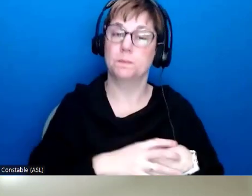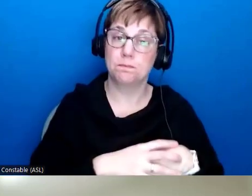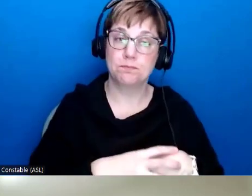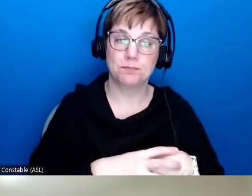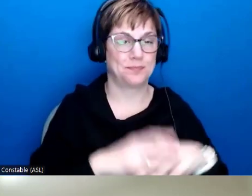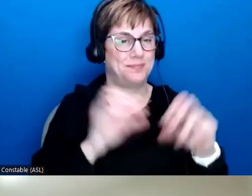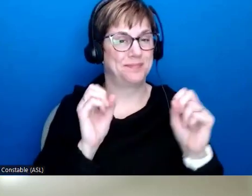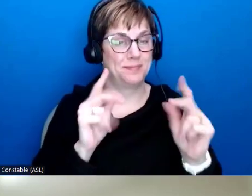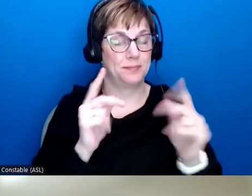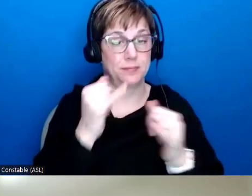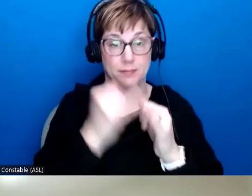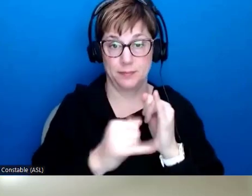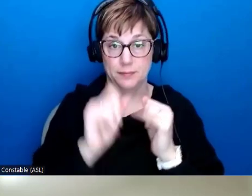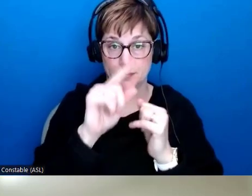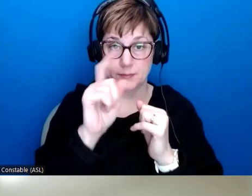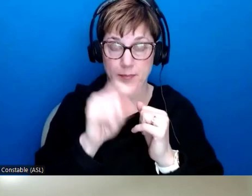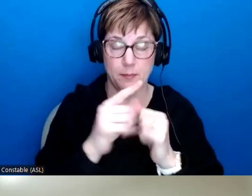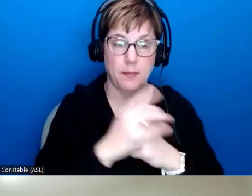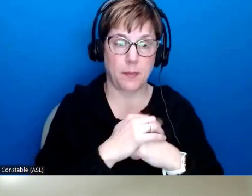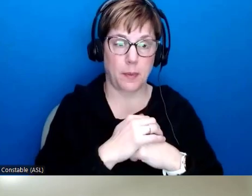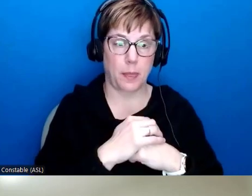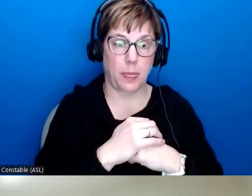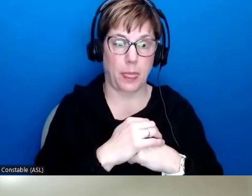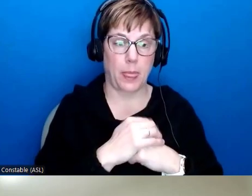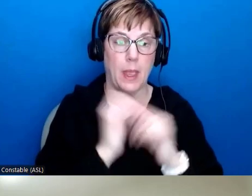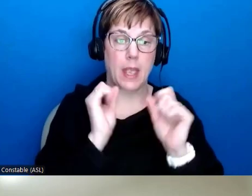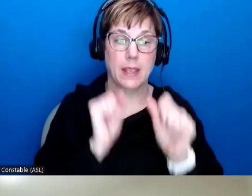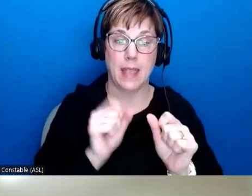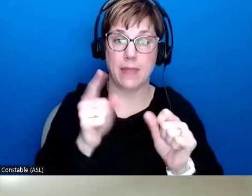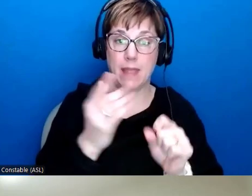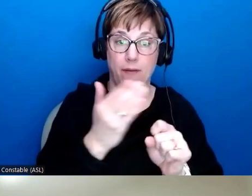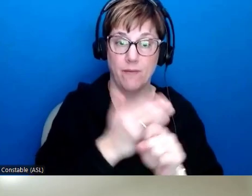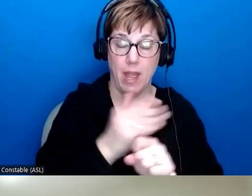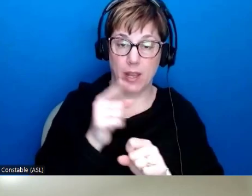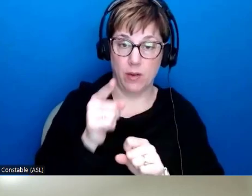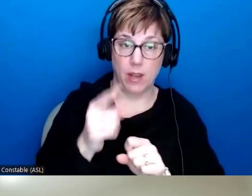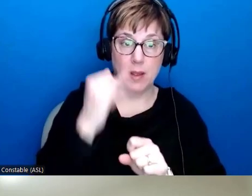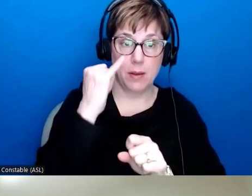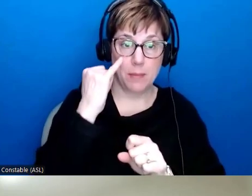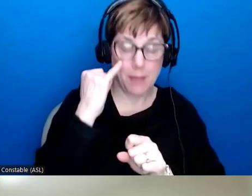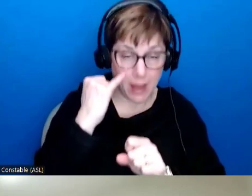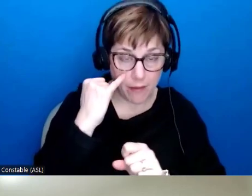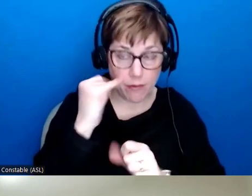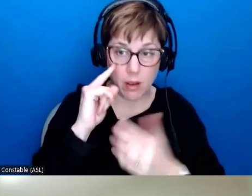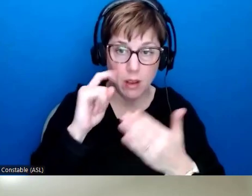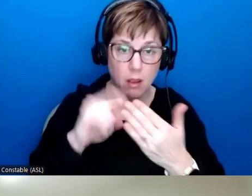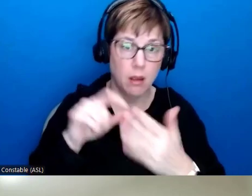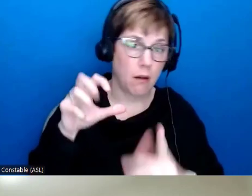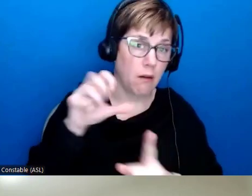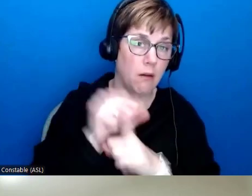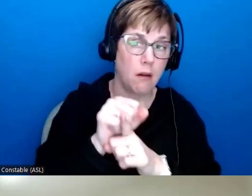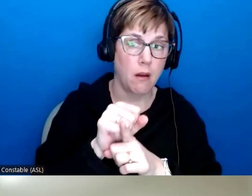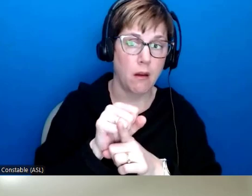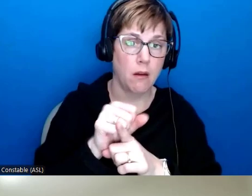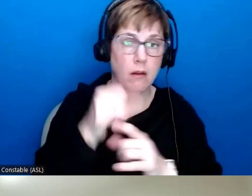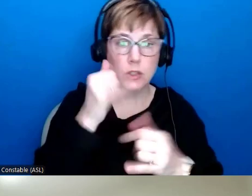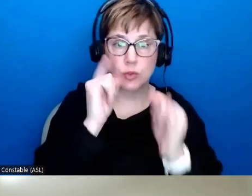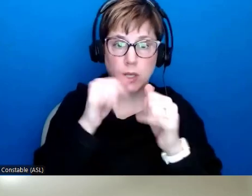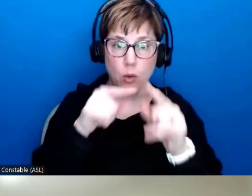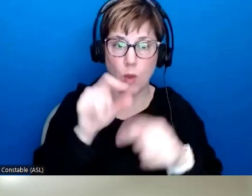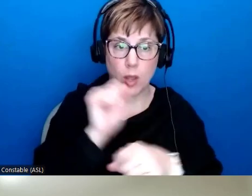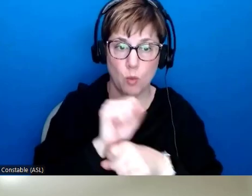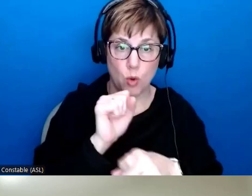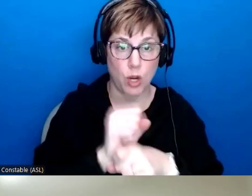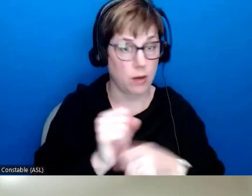Okay. And the last question, can they terminate him if he is caught drinking while he's at work? See what the audience